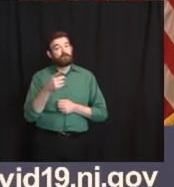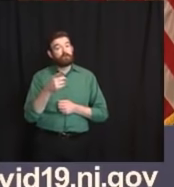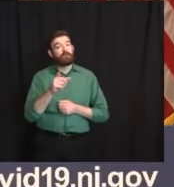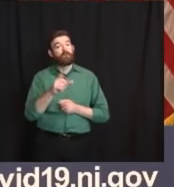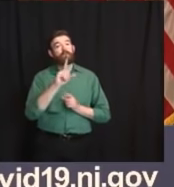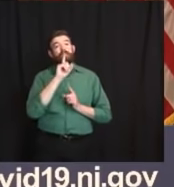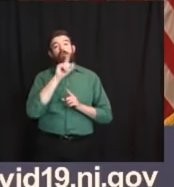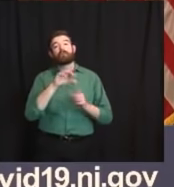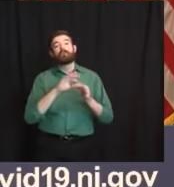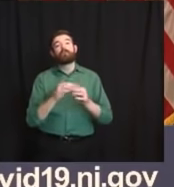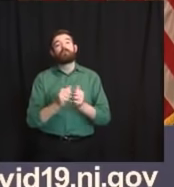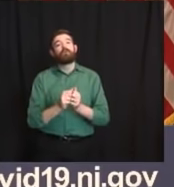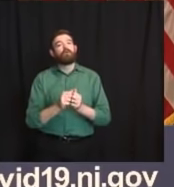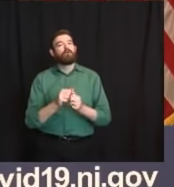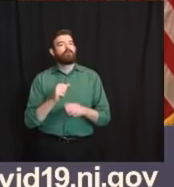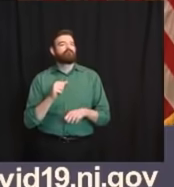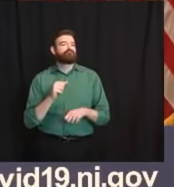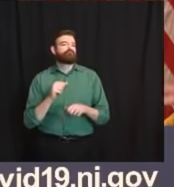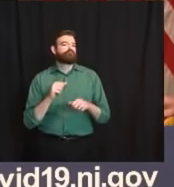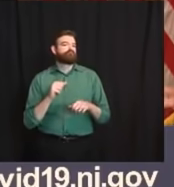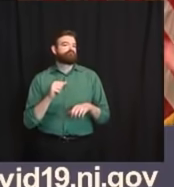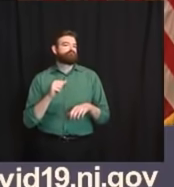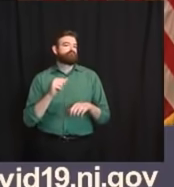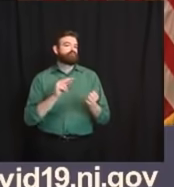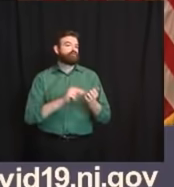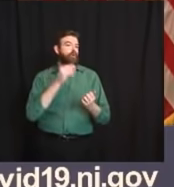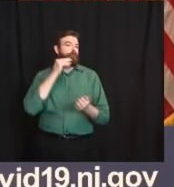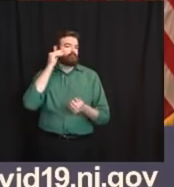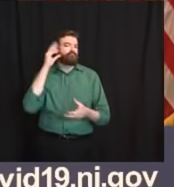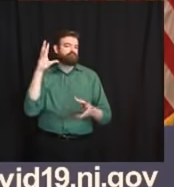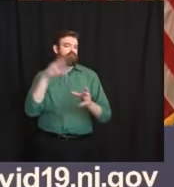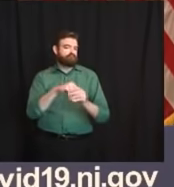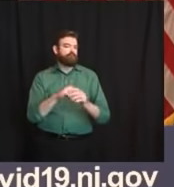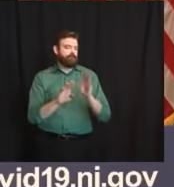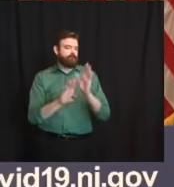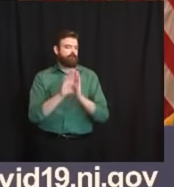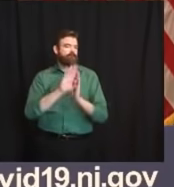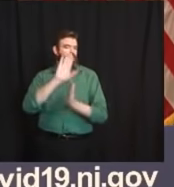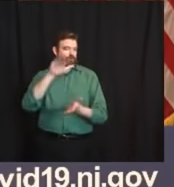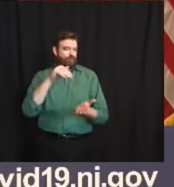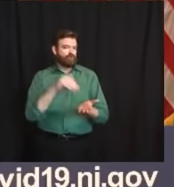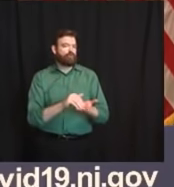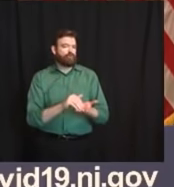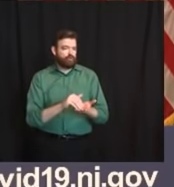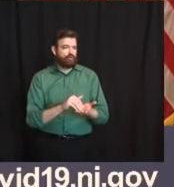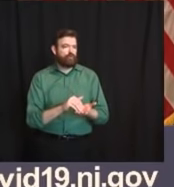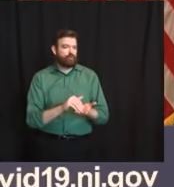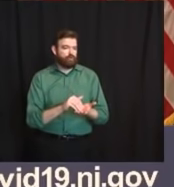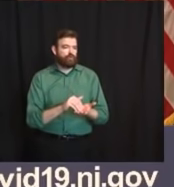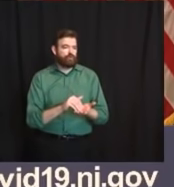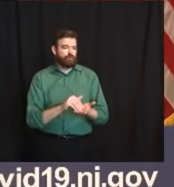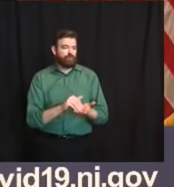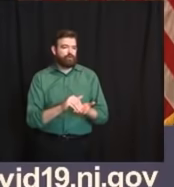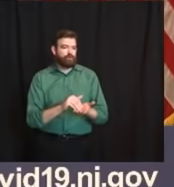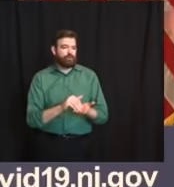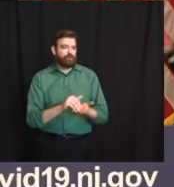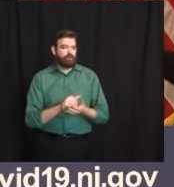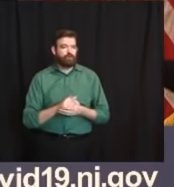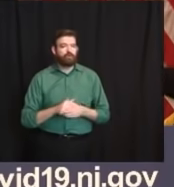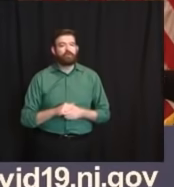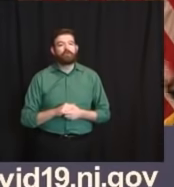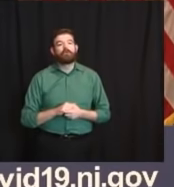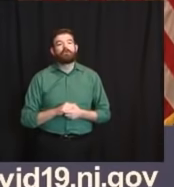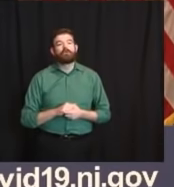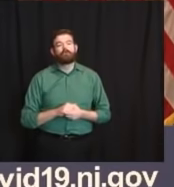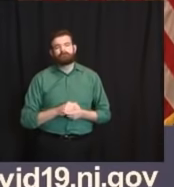numbers, the aggregate numbers, right? So the total fatalities, sadly, and the total positive cases. You're asking, John, whereas